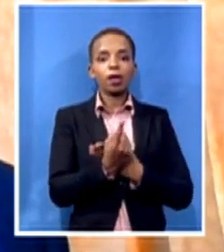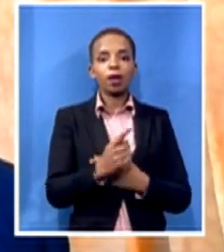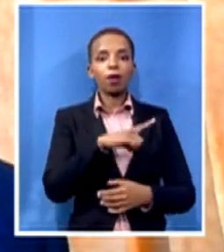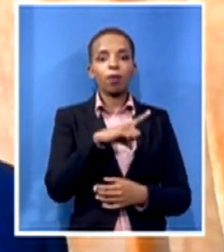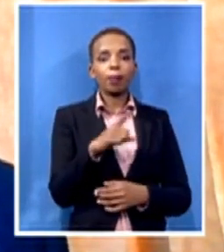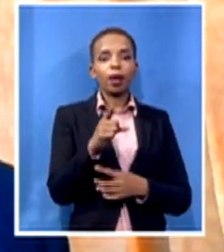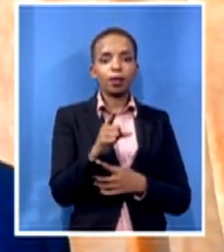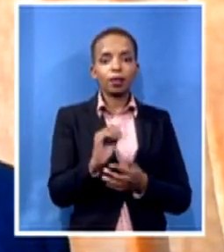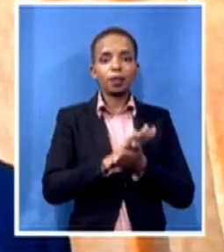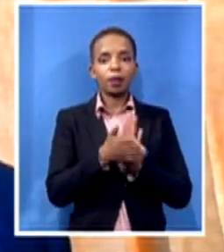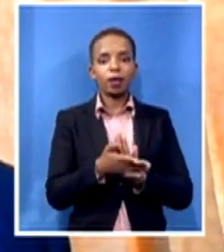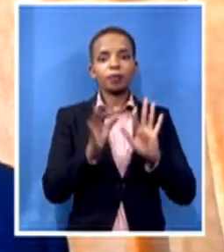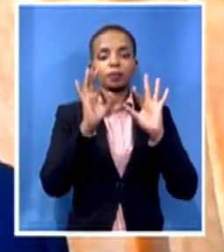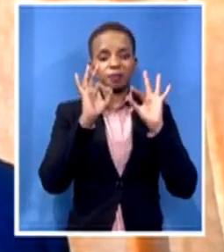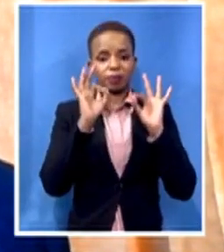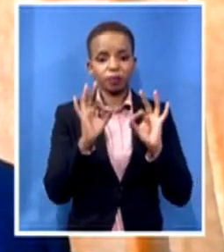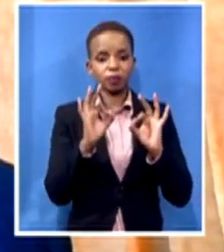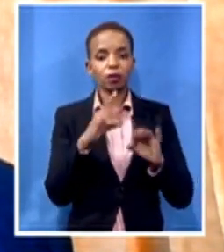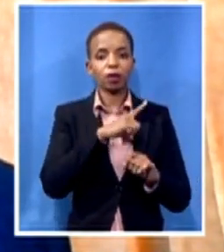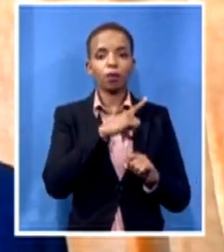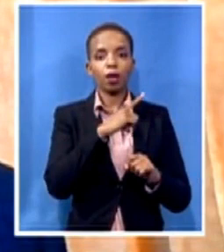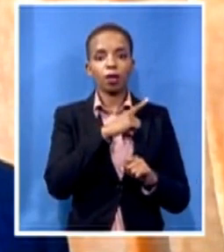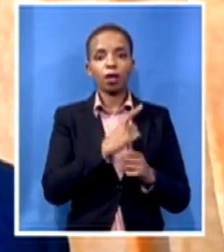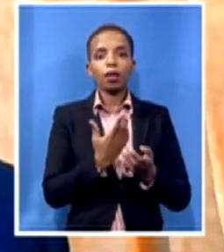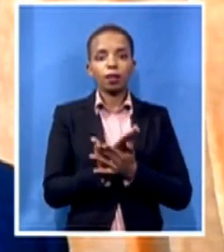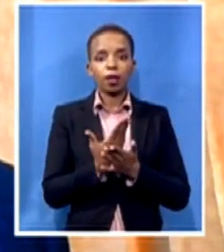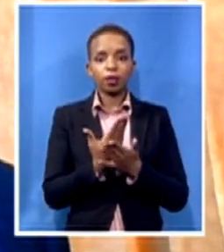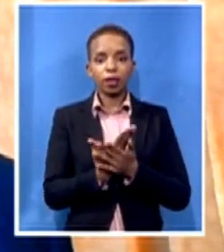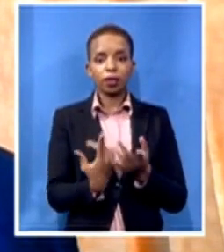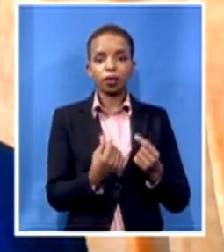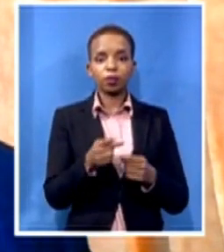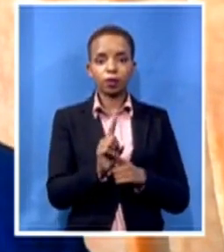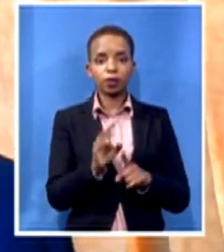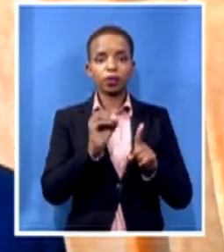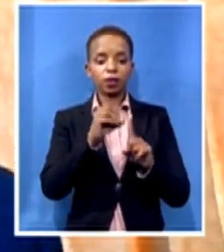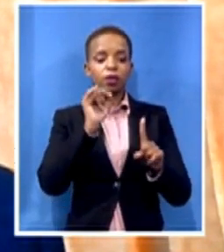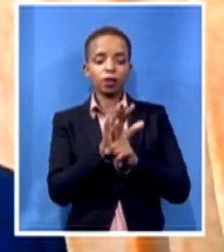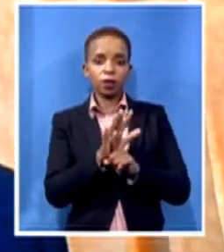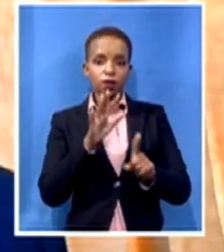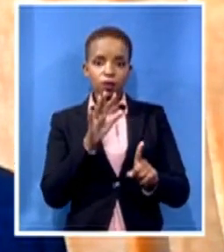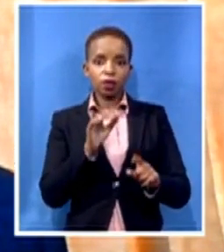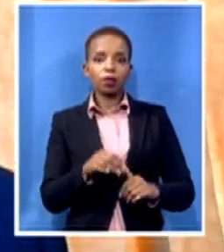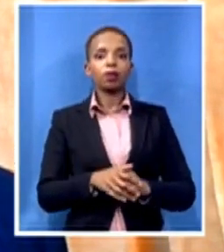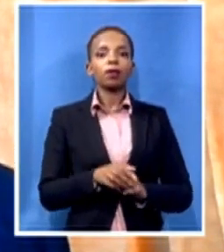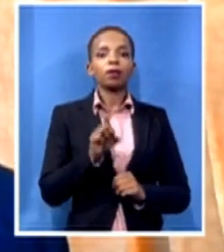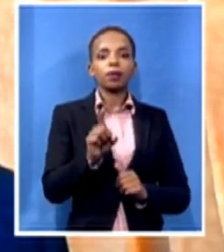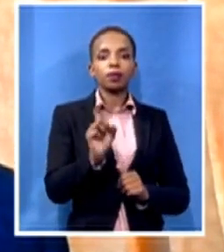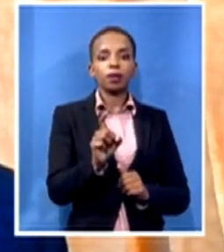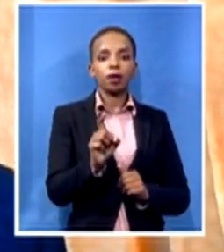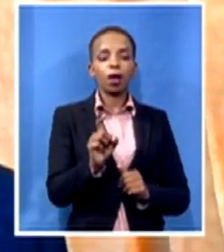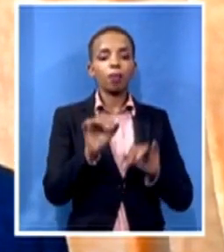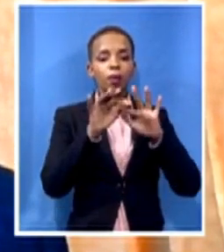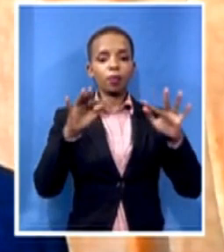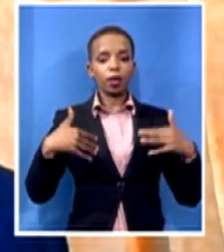they can actually impact negatively on the public health measures that are in place to